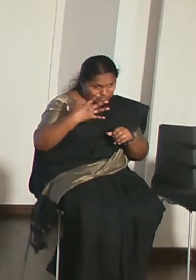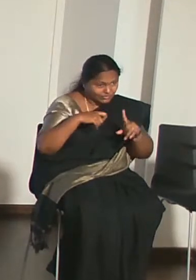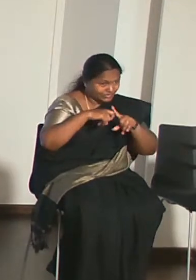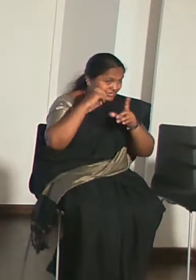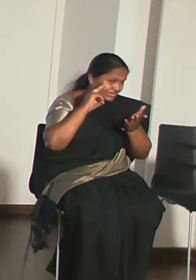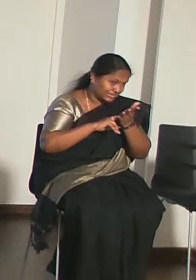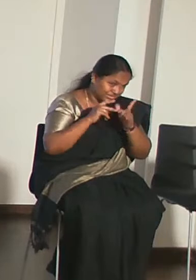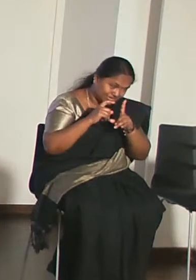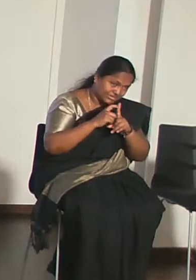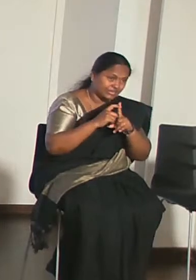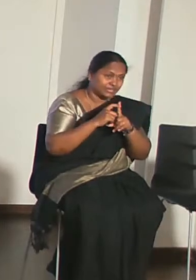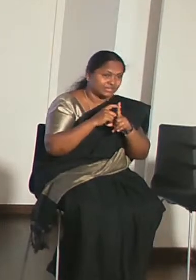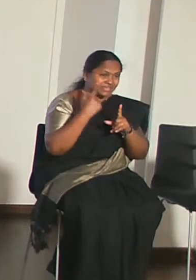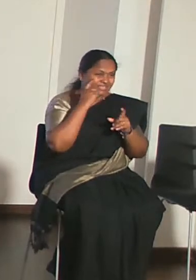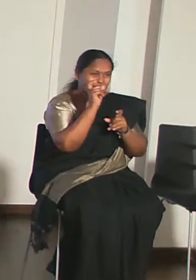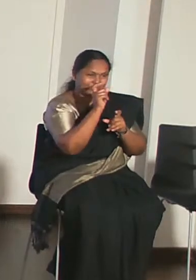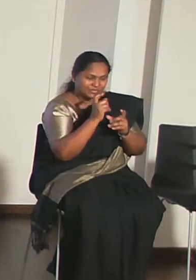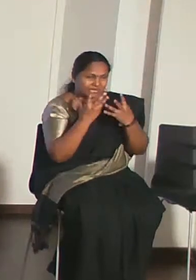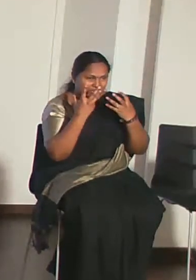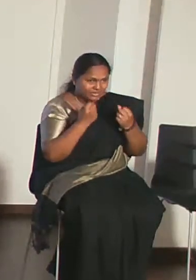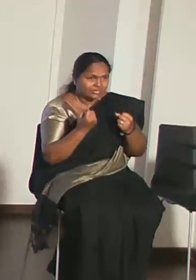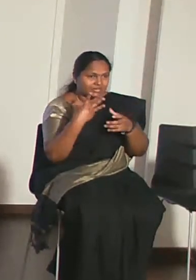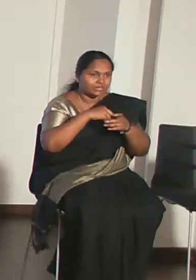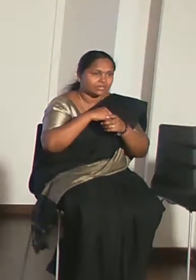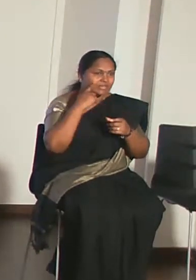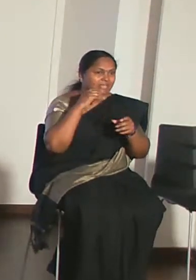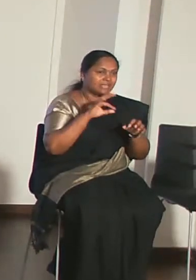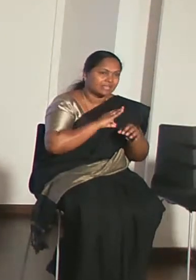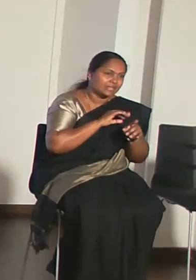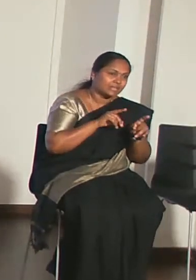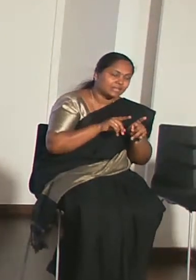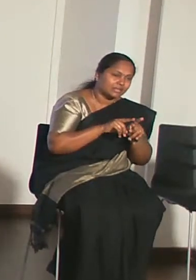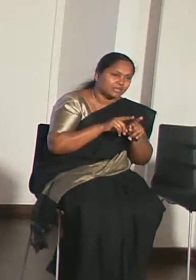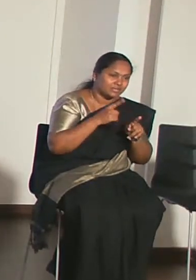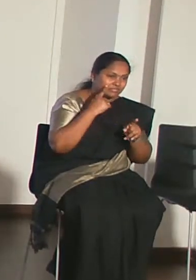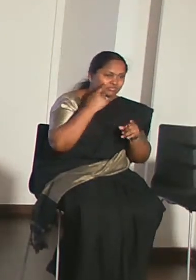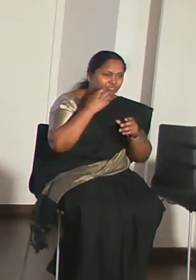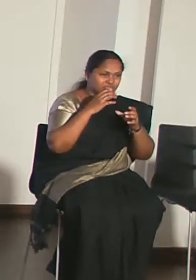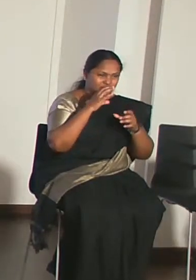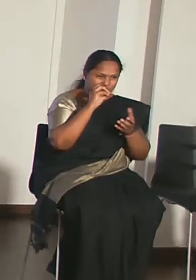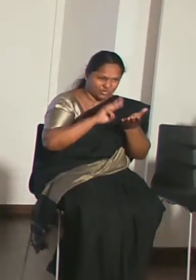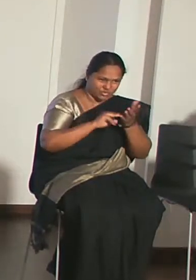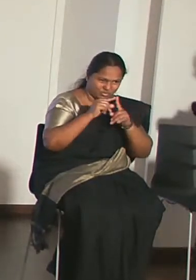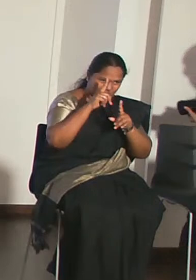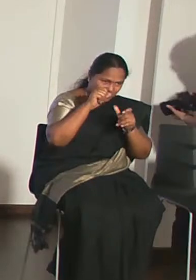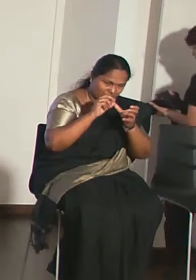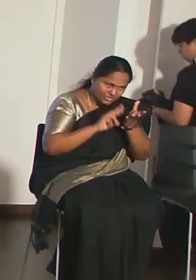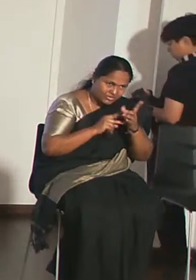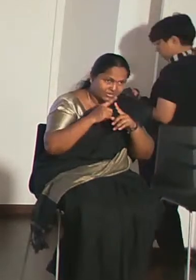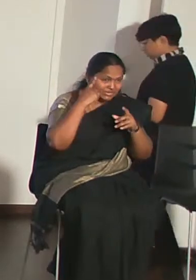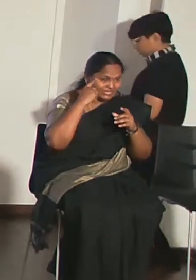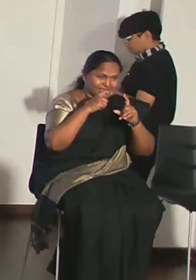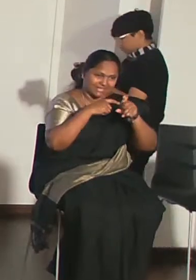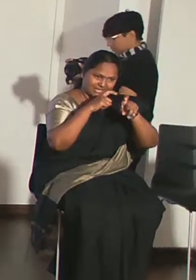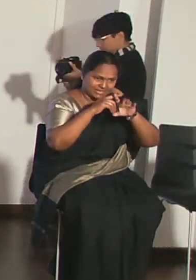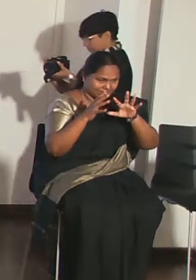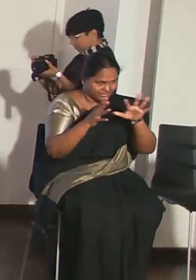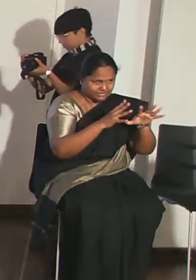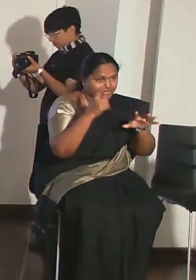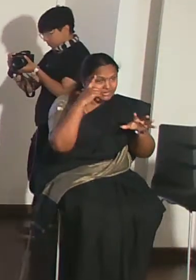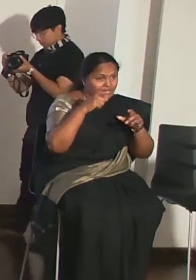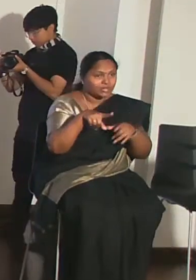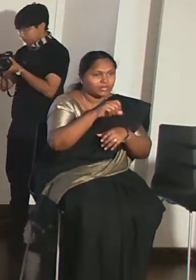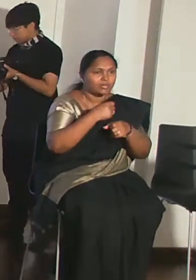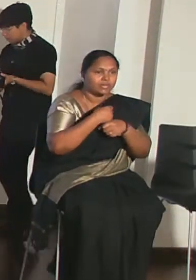of vocabulary are now emerging, like the curatorial complex is one. Apart from exhibition as that unit that